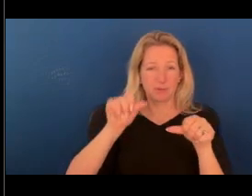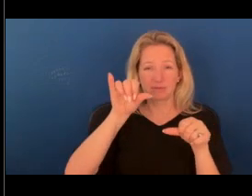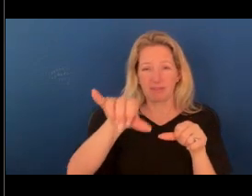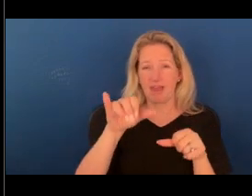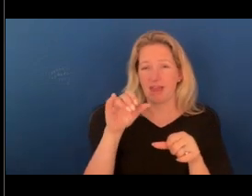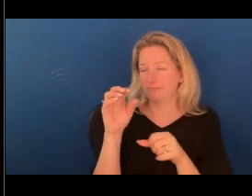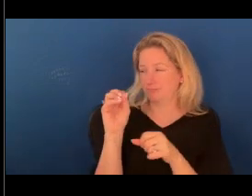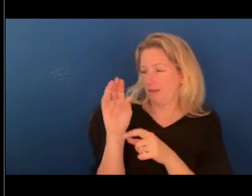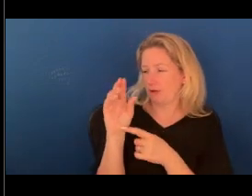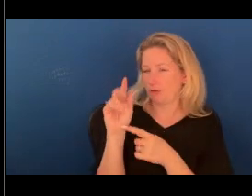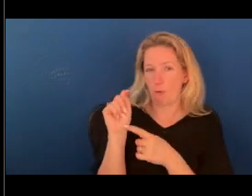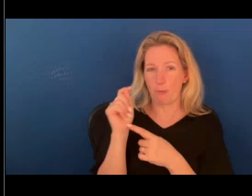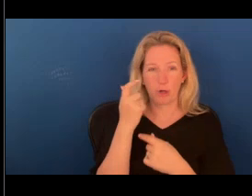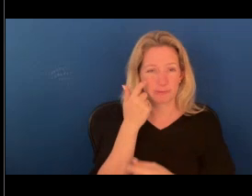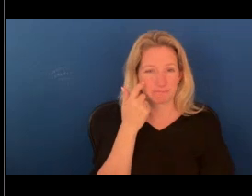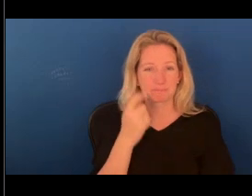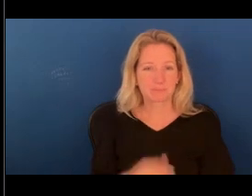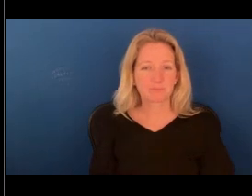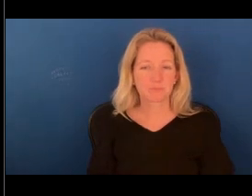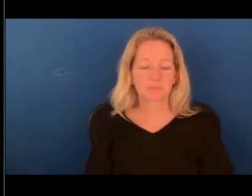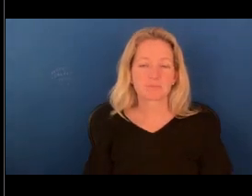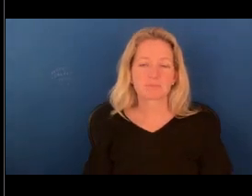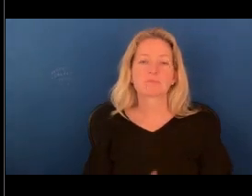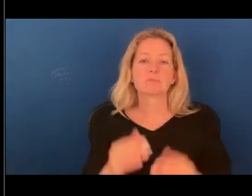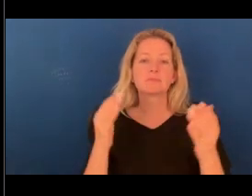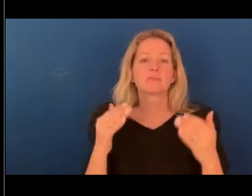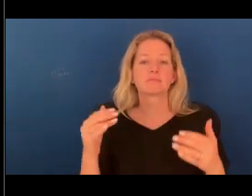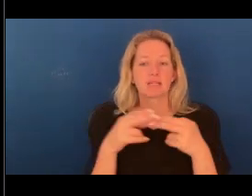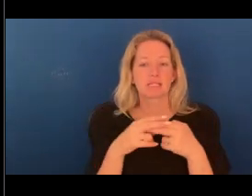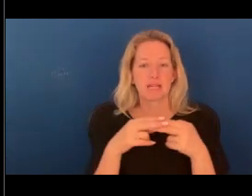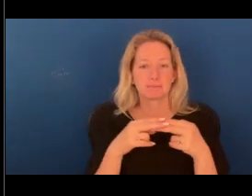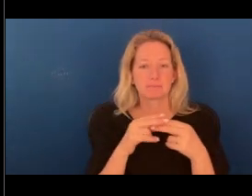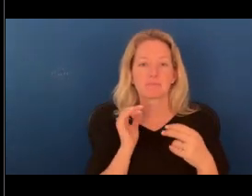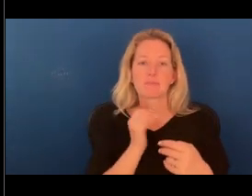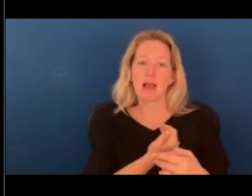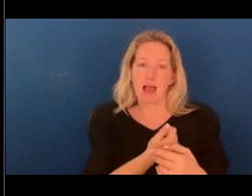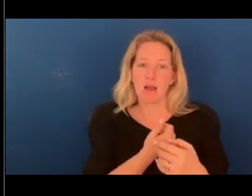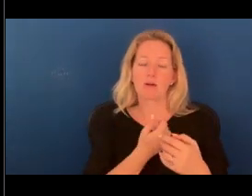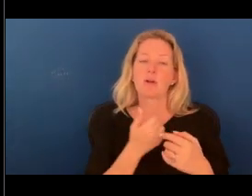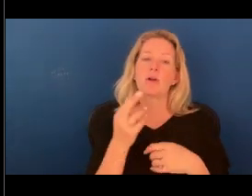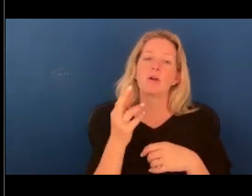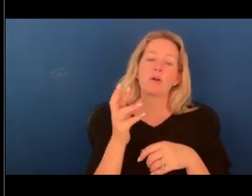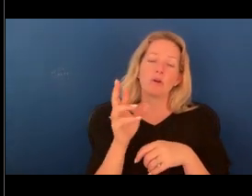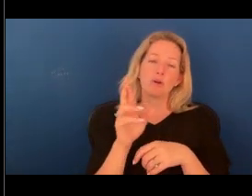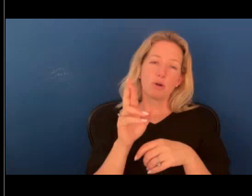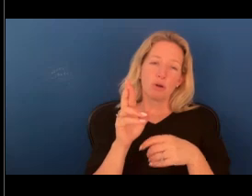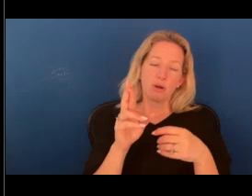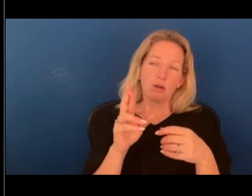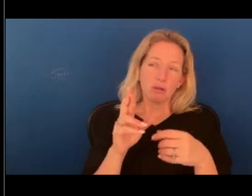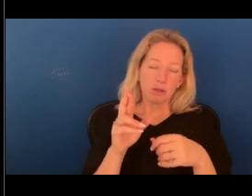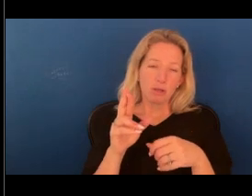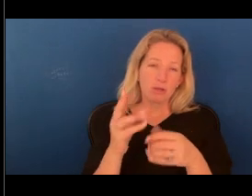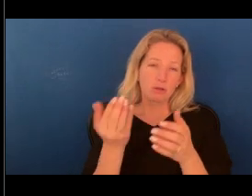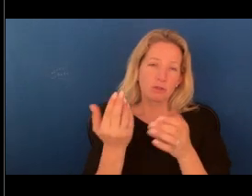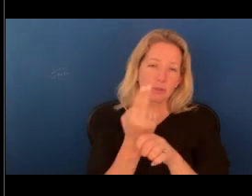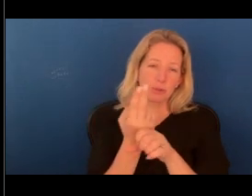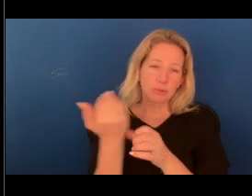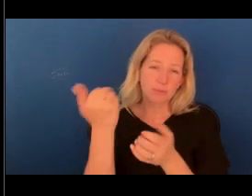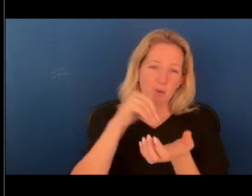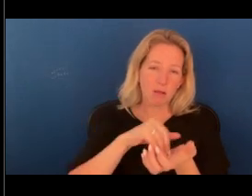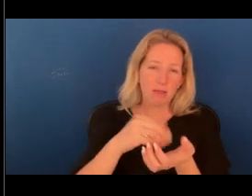please. So our reusable foodware project. So I've been interested in looking for circular economy initiatives for some time, and we